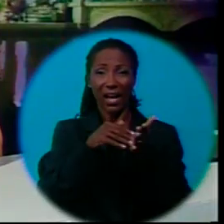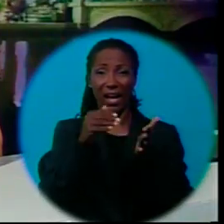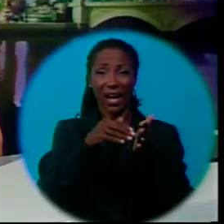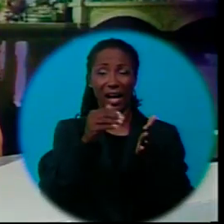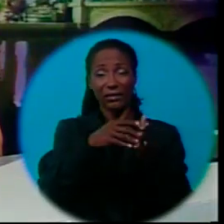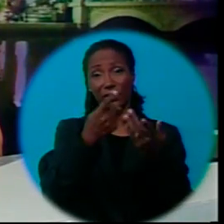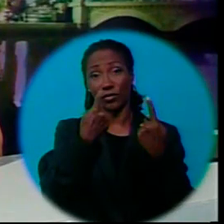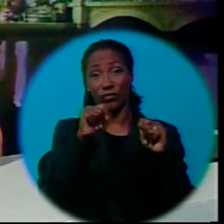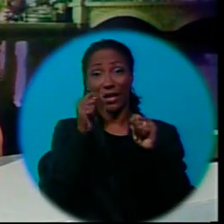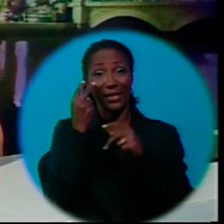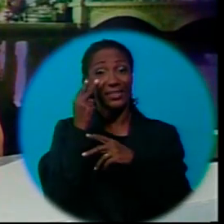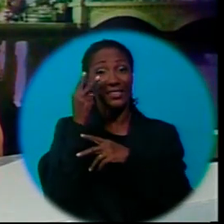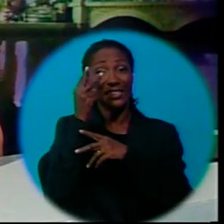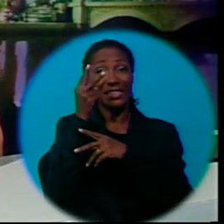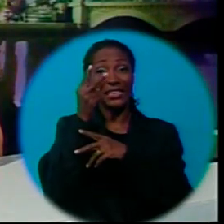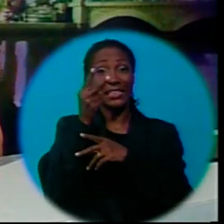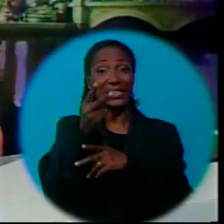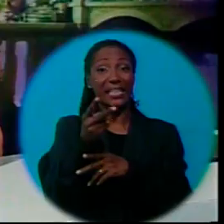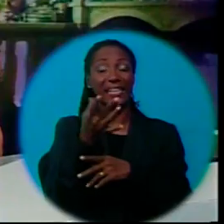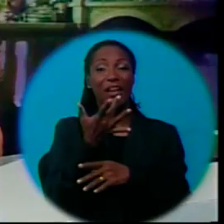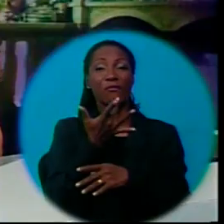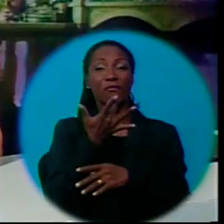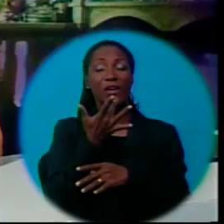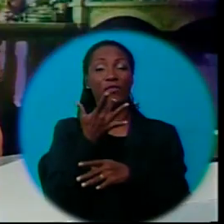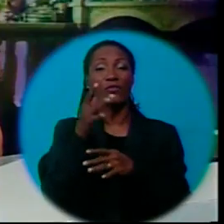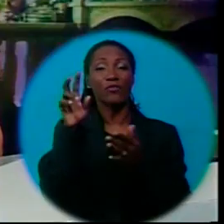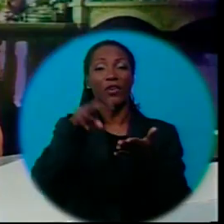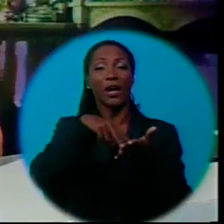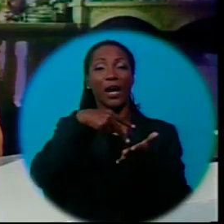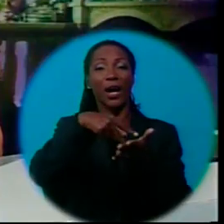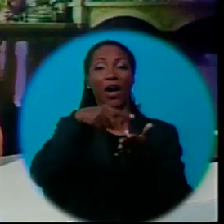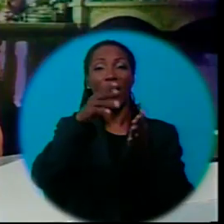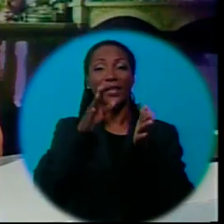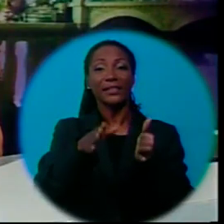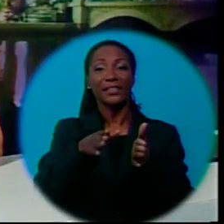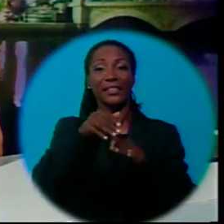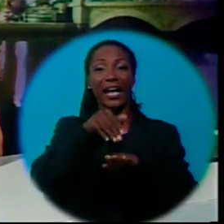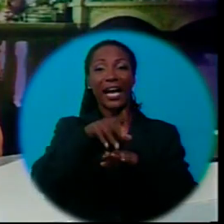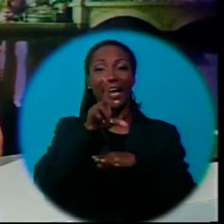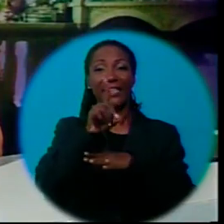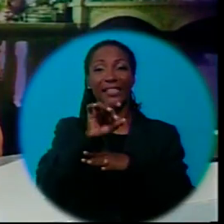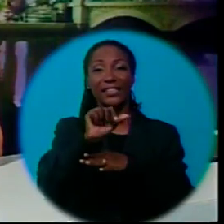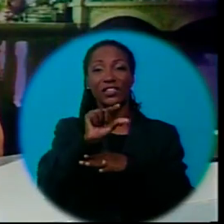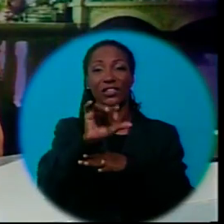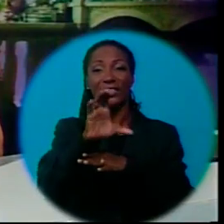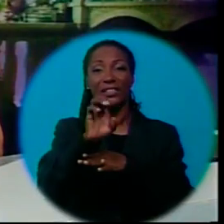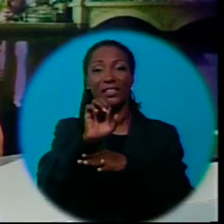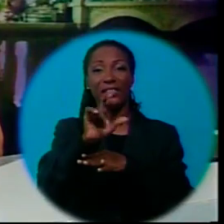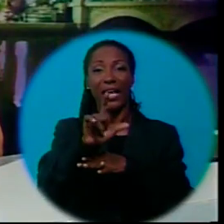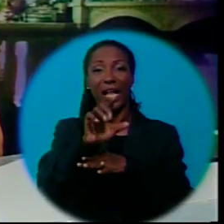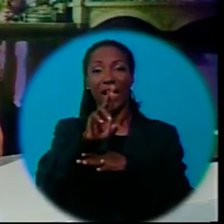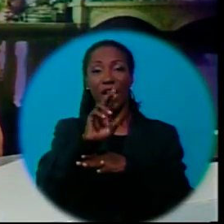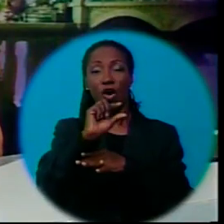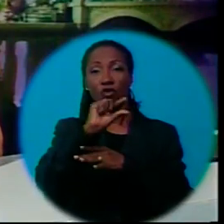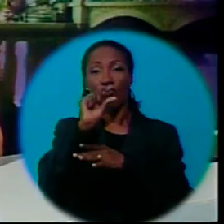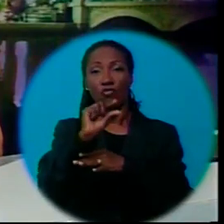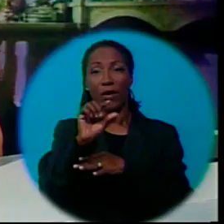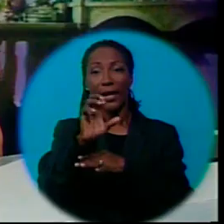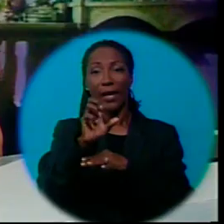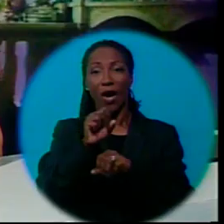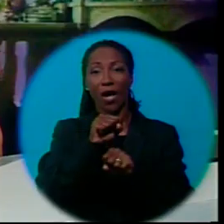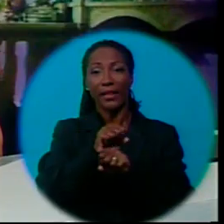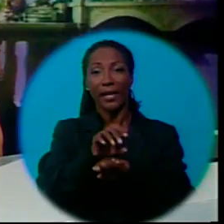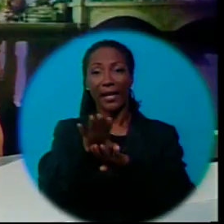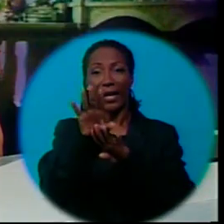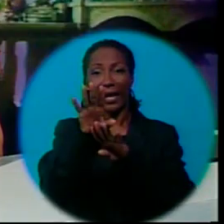perfect vantage point to see their favorite artiste take to the stage at the Digicel Reggae on the Hill as the reggae festival reached